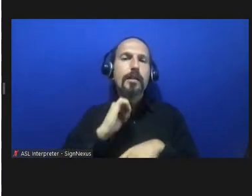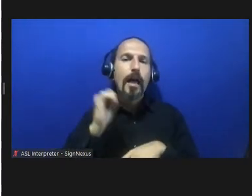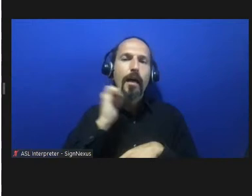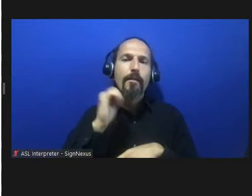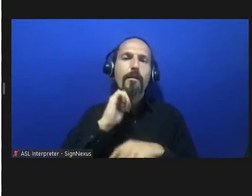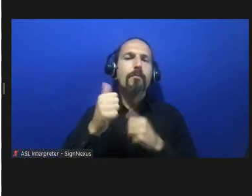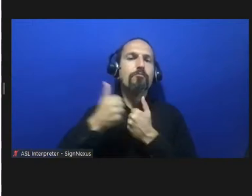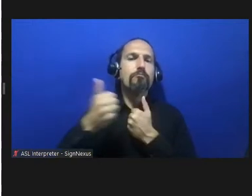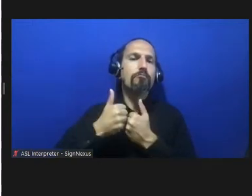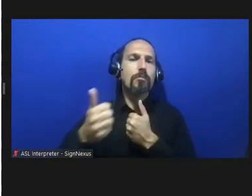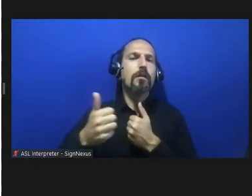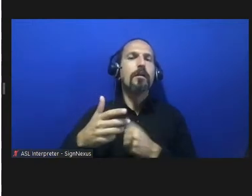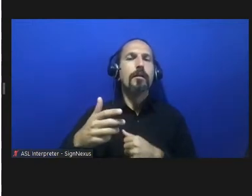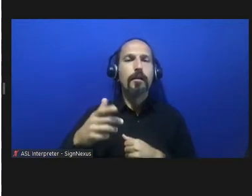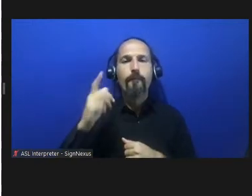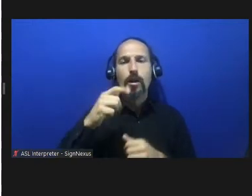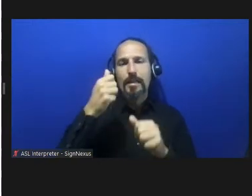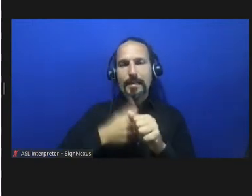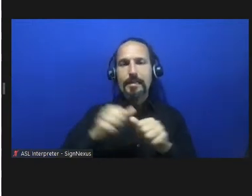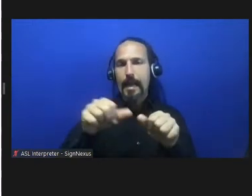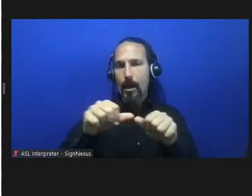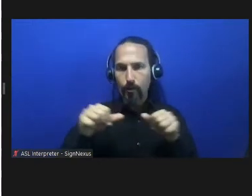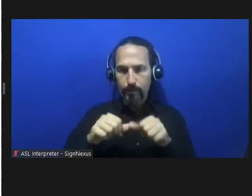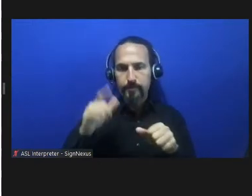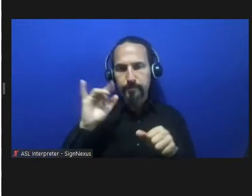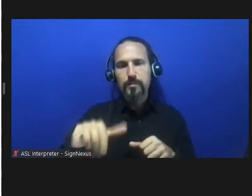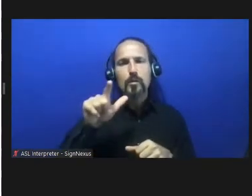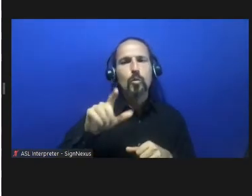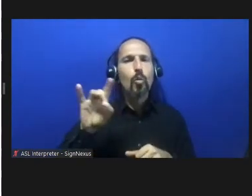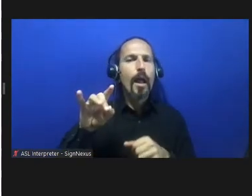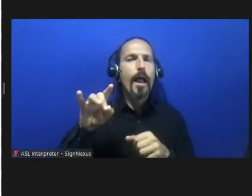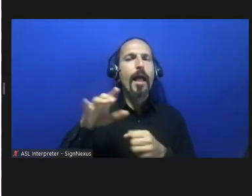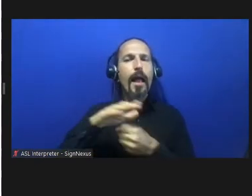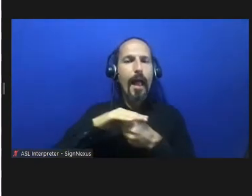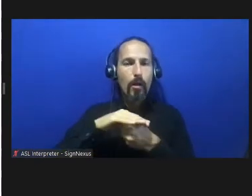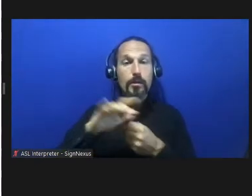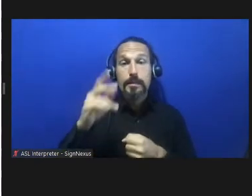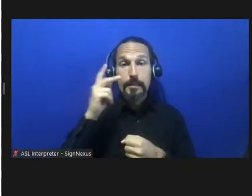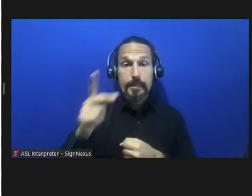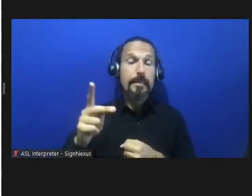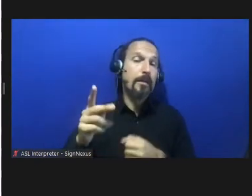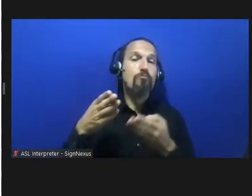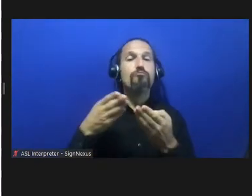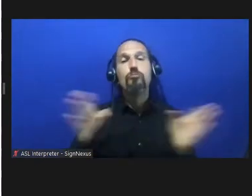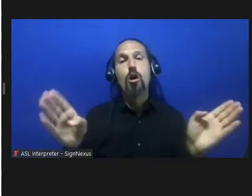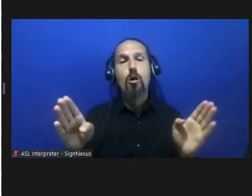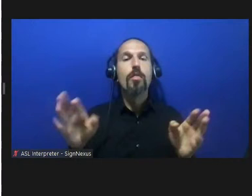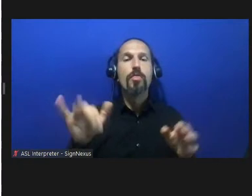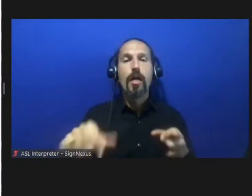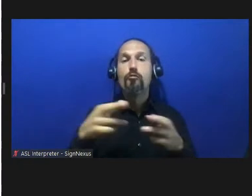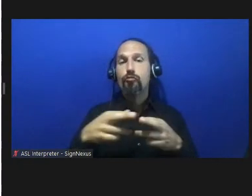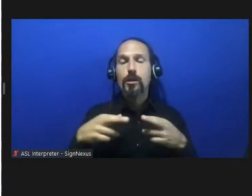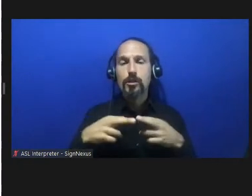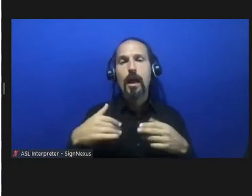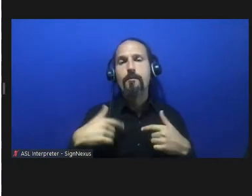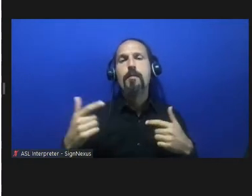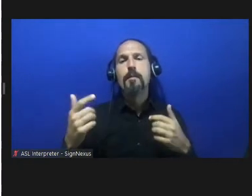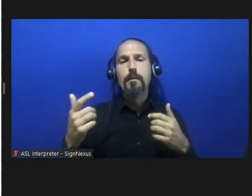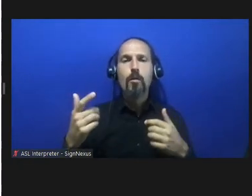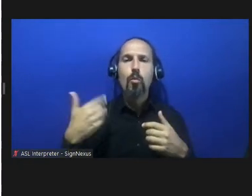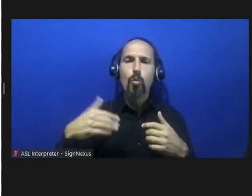traveled for each of the areas throughout the 28 counties and as you can see broadly speaking regionally again there's largely a